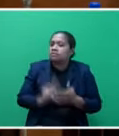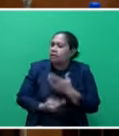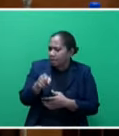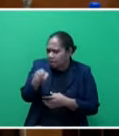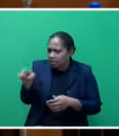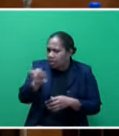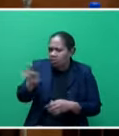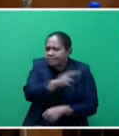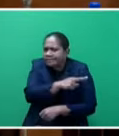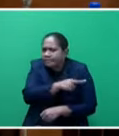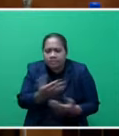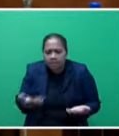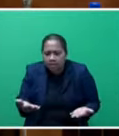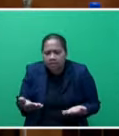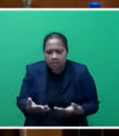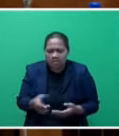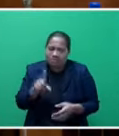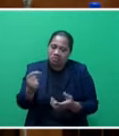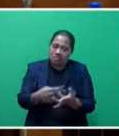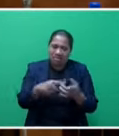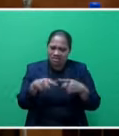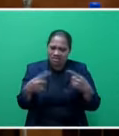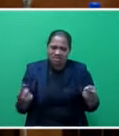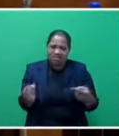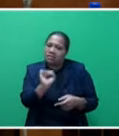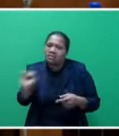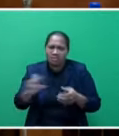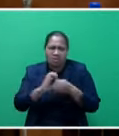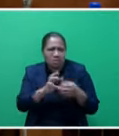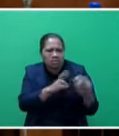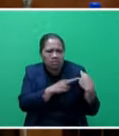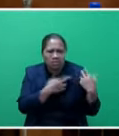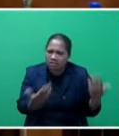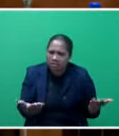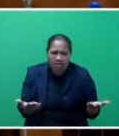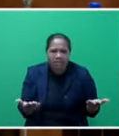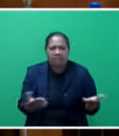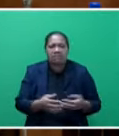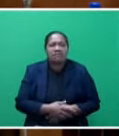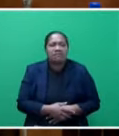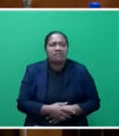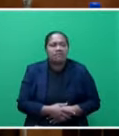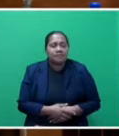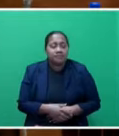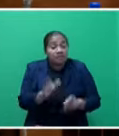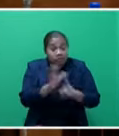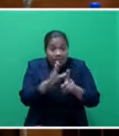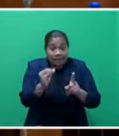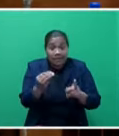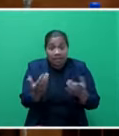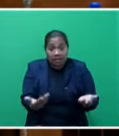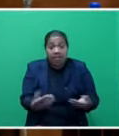responsible, are doing other things than their primary role as legislators. If I take the example of